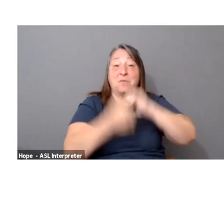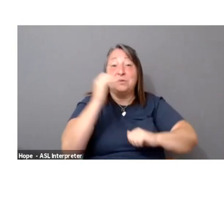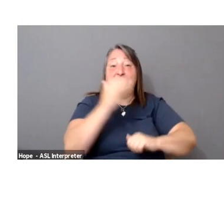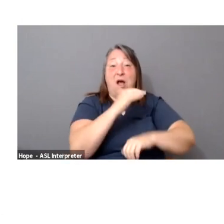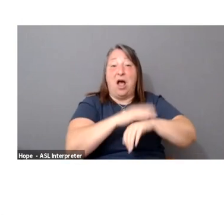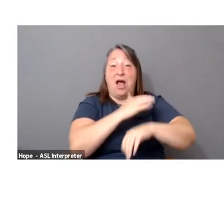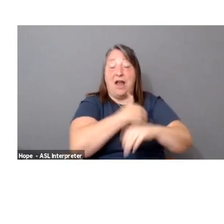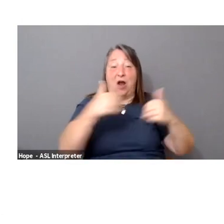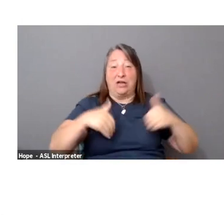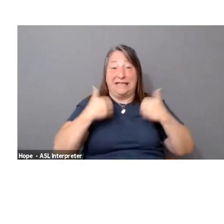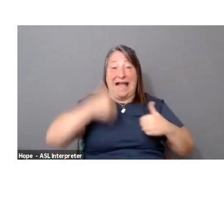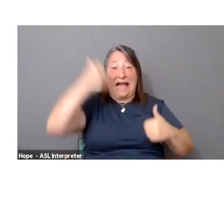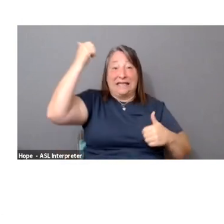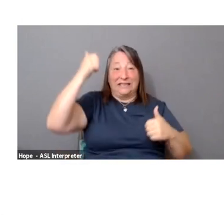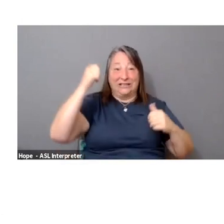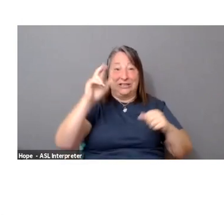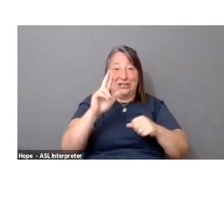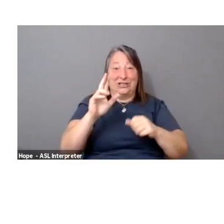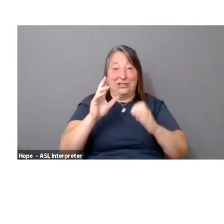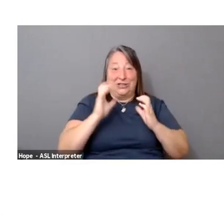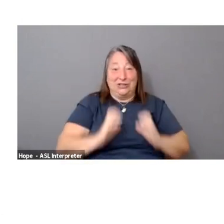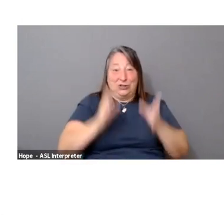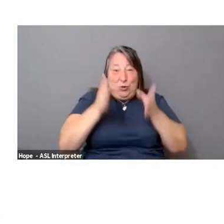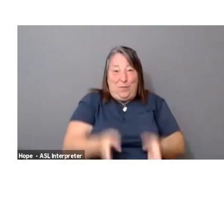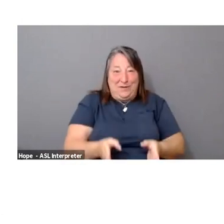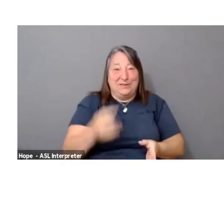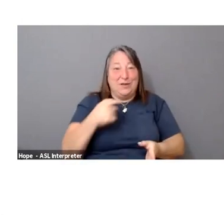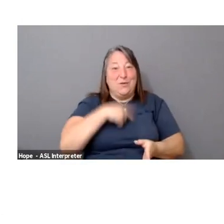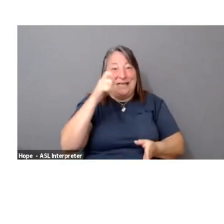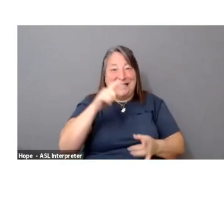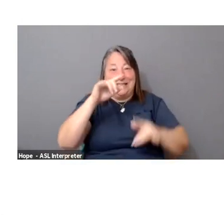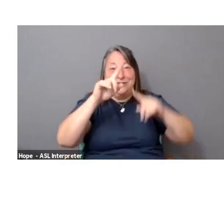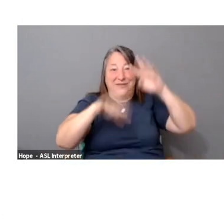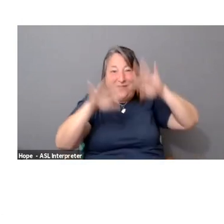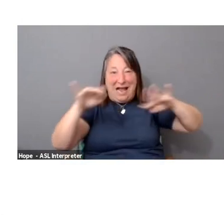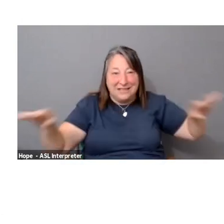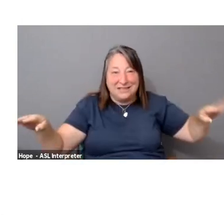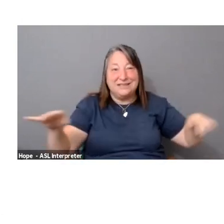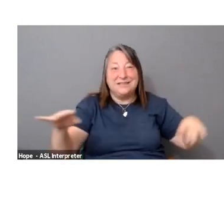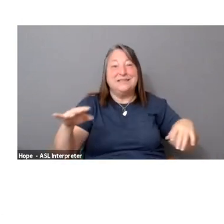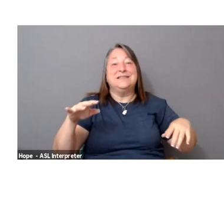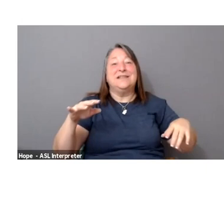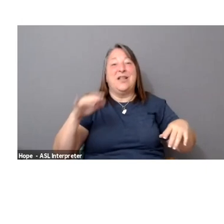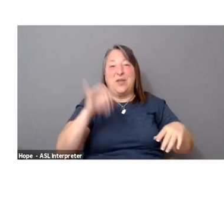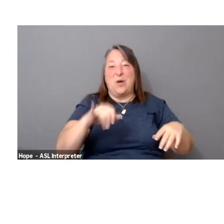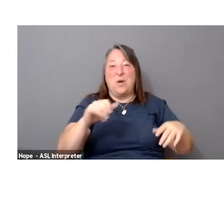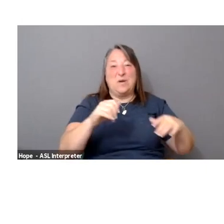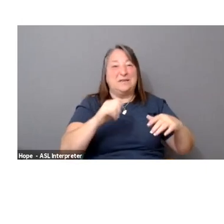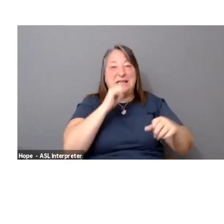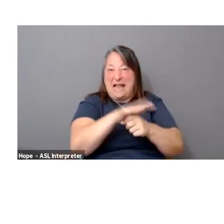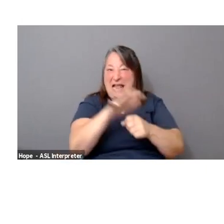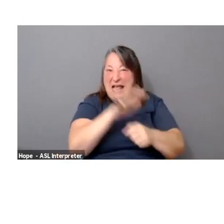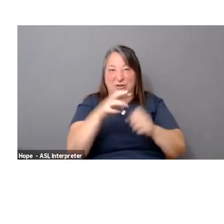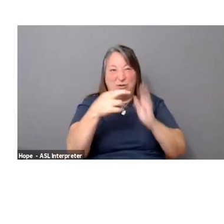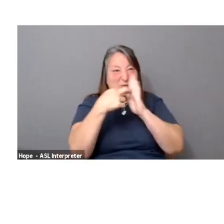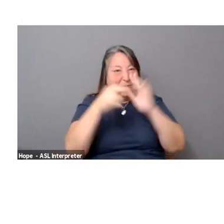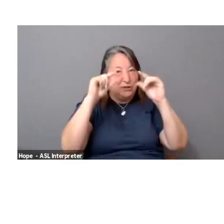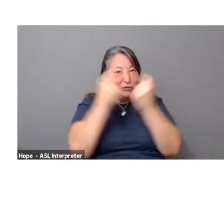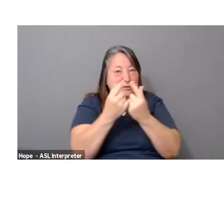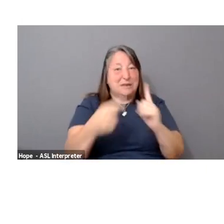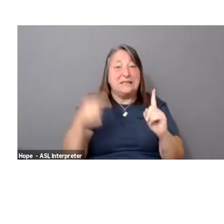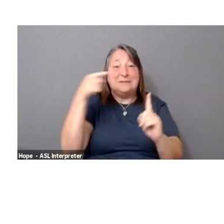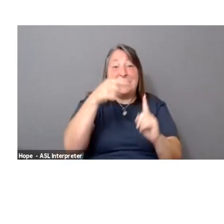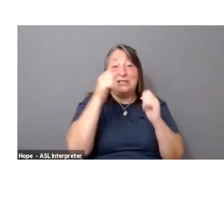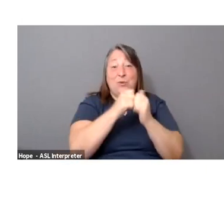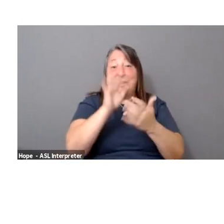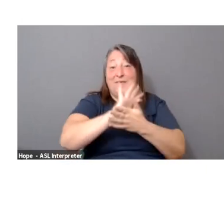the youngest consumers, and so we need to diversify the portrayals of historically underrepresented groups, especially with